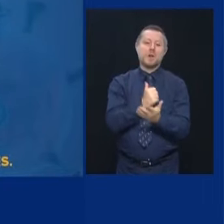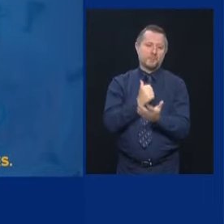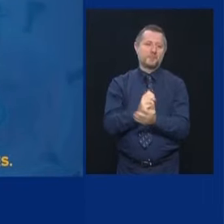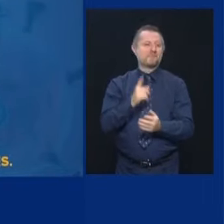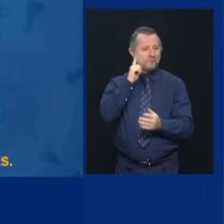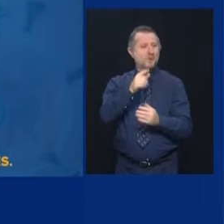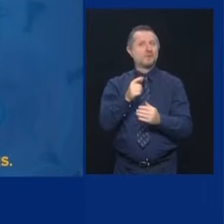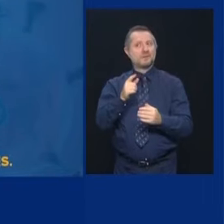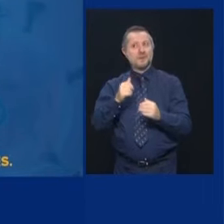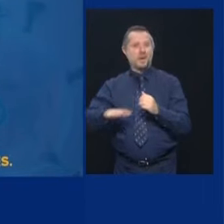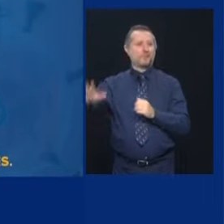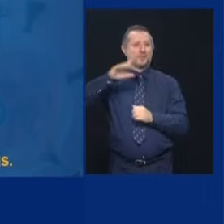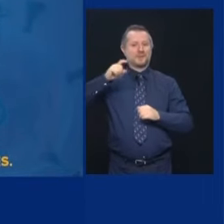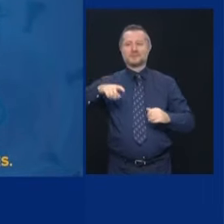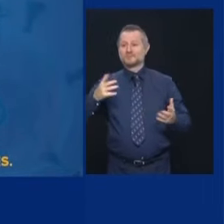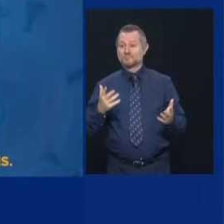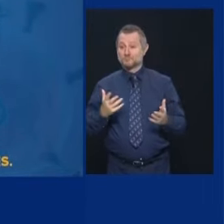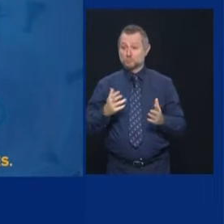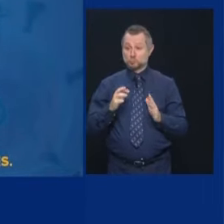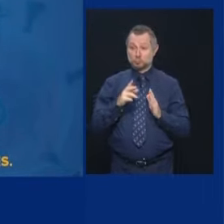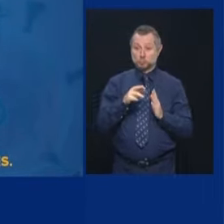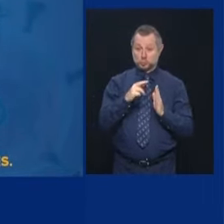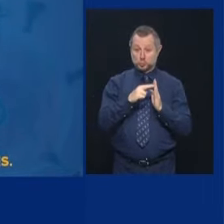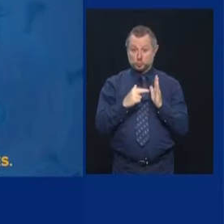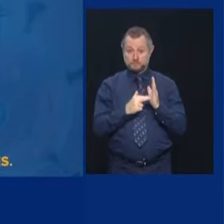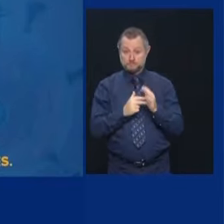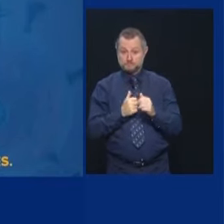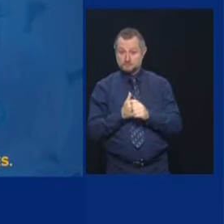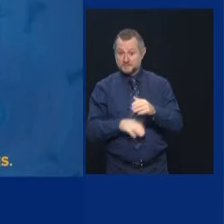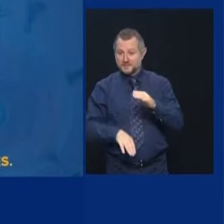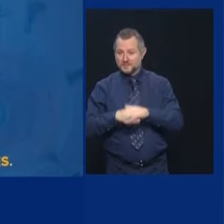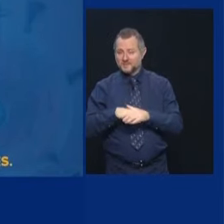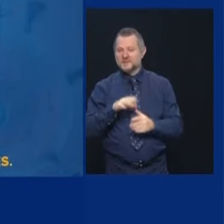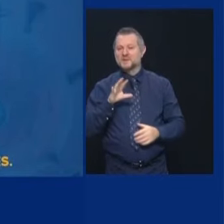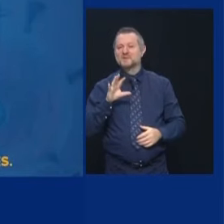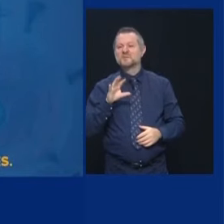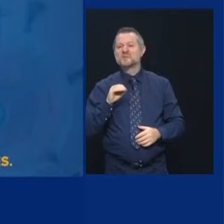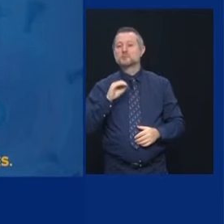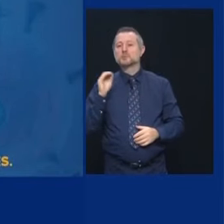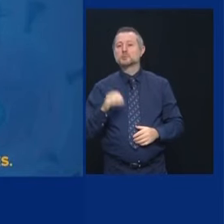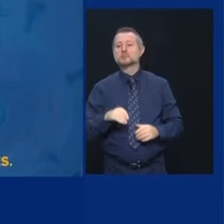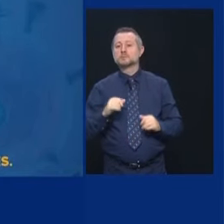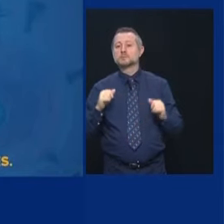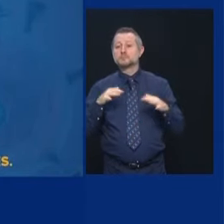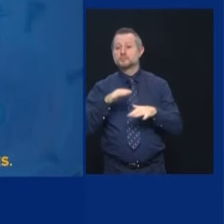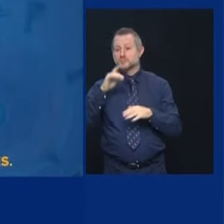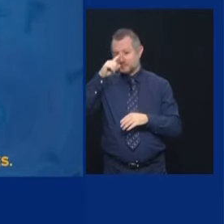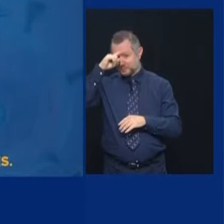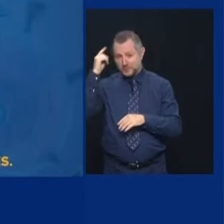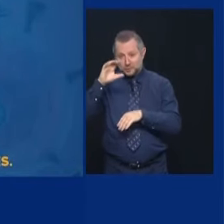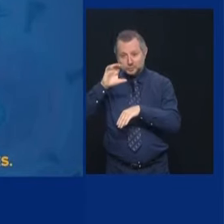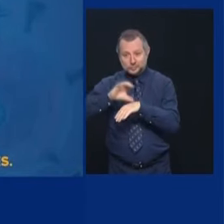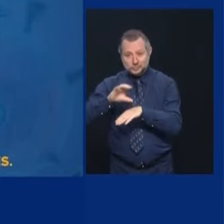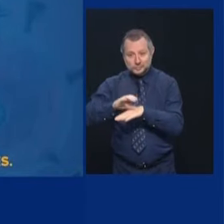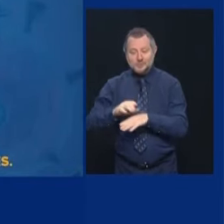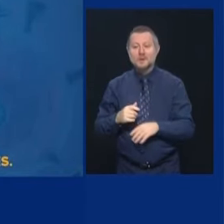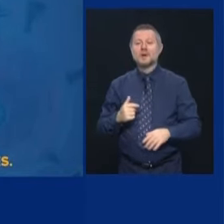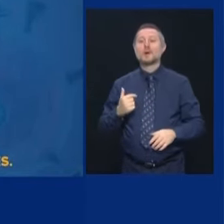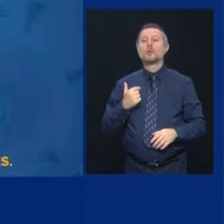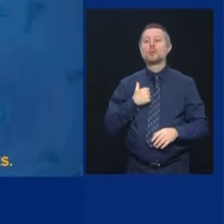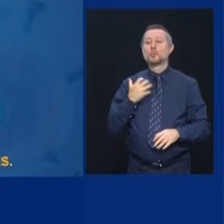the rule is no more than 50% of the people in a black church, I want someone at that door